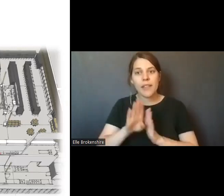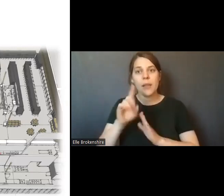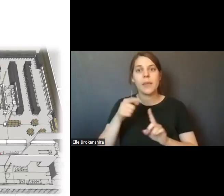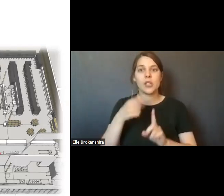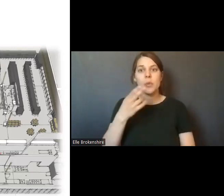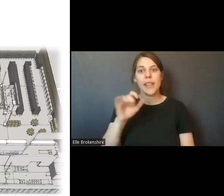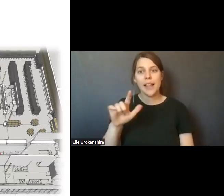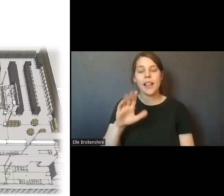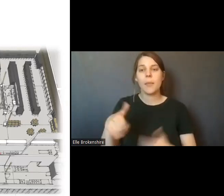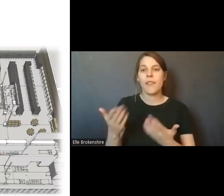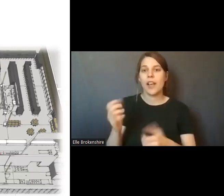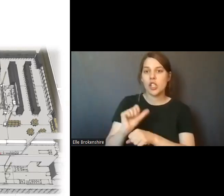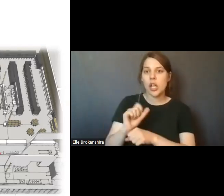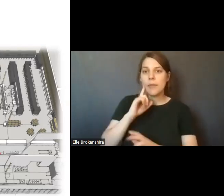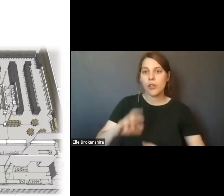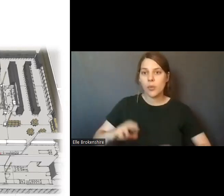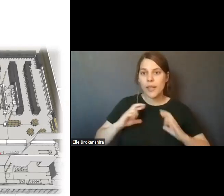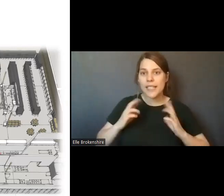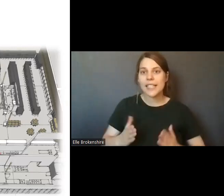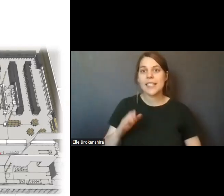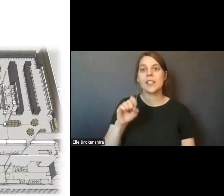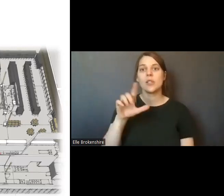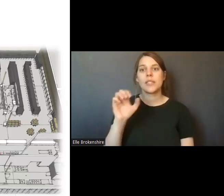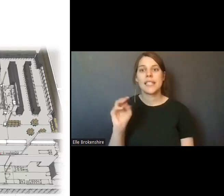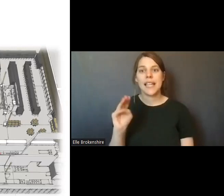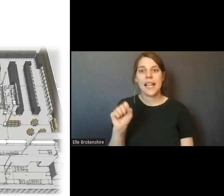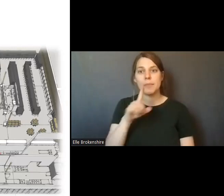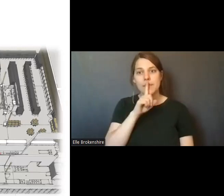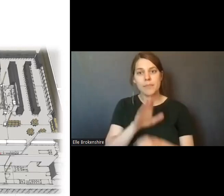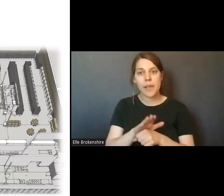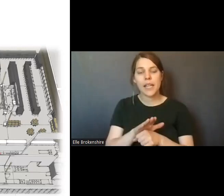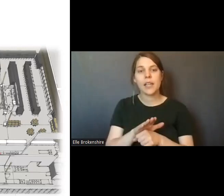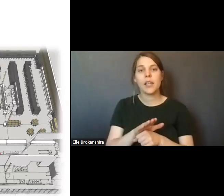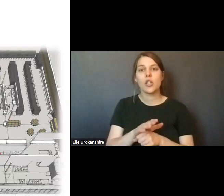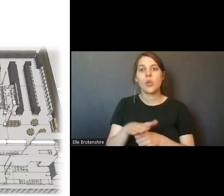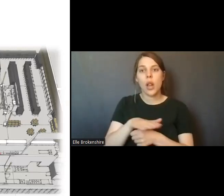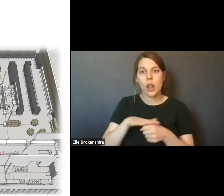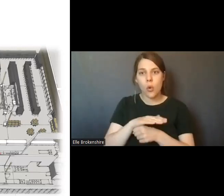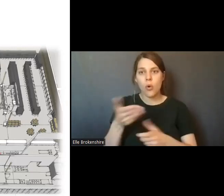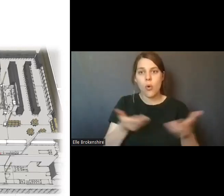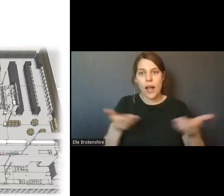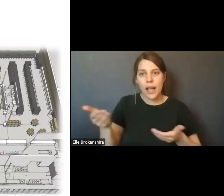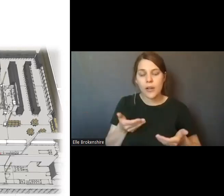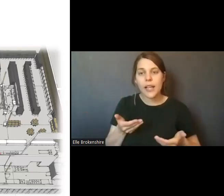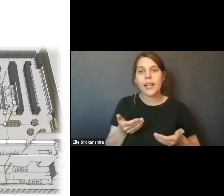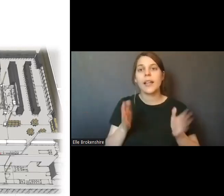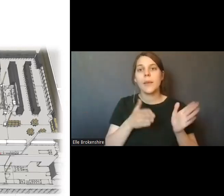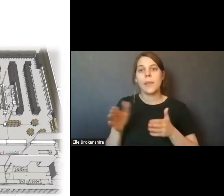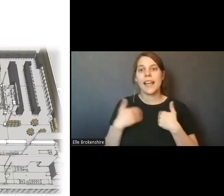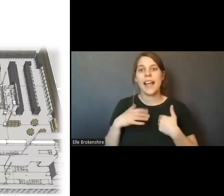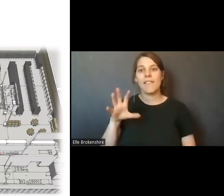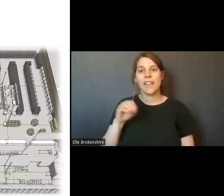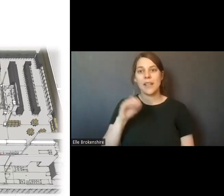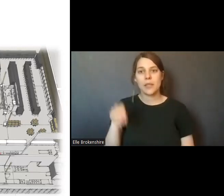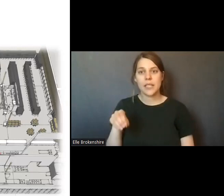residents. So this Salem's has made a commitment to, local hiring initiatives. They plan to have 50% of their